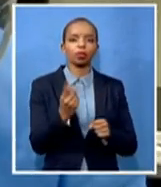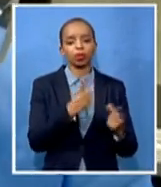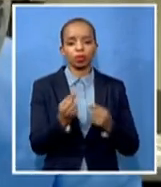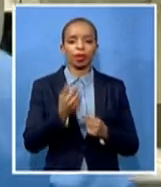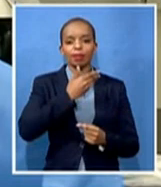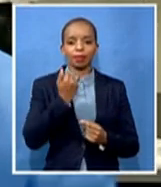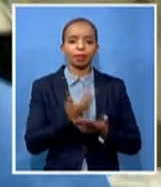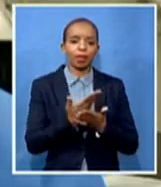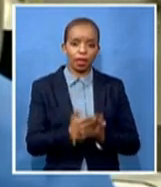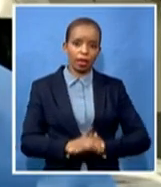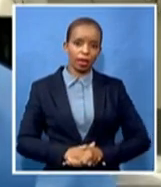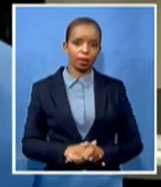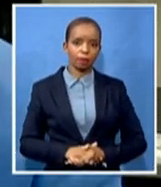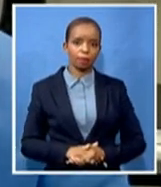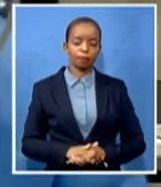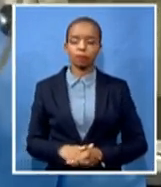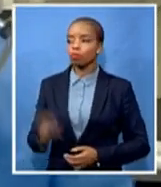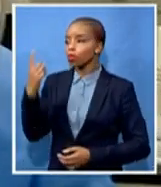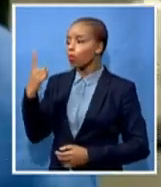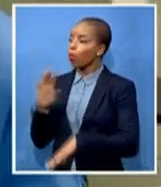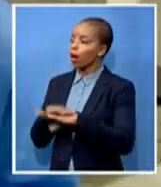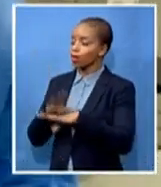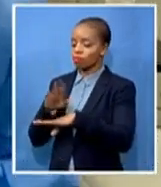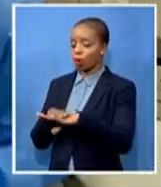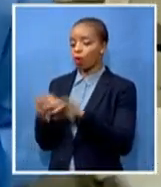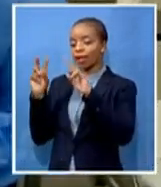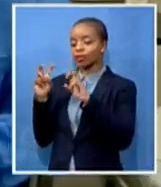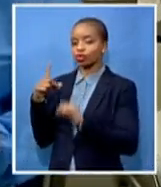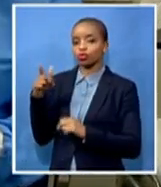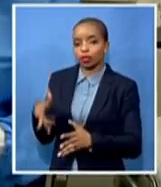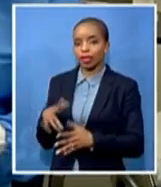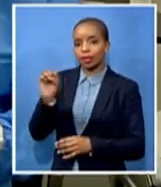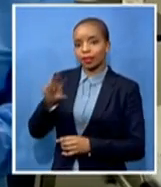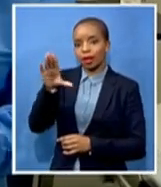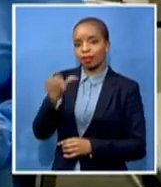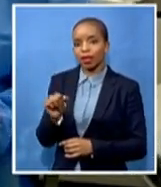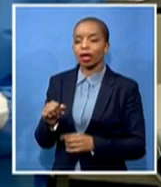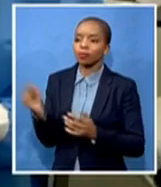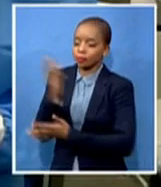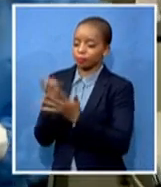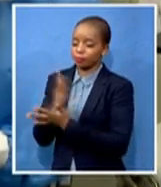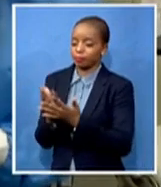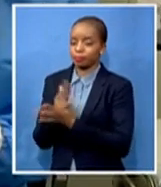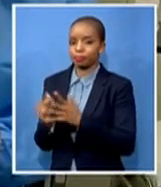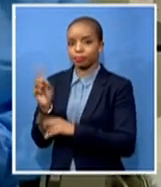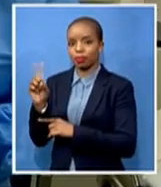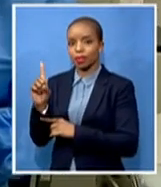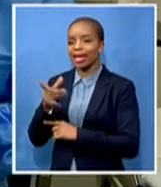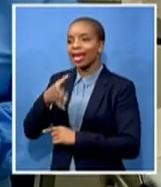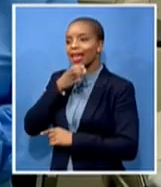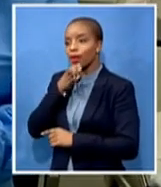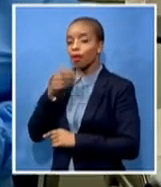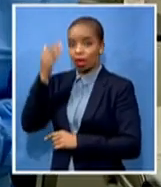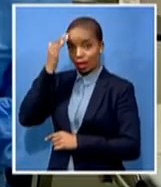issue that has been a bone of contention in South Africa, the rebanning of alcohol. I know that Charlotte Maxeke Hospital was one of those that